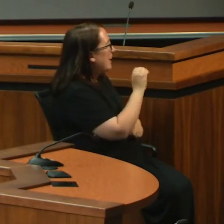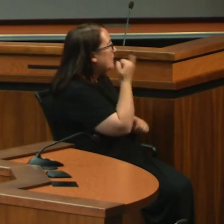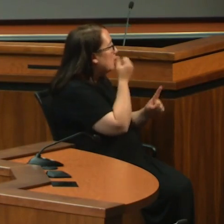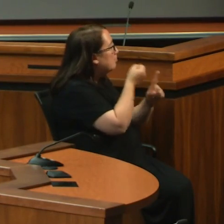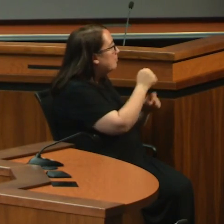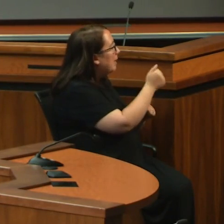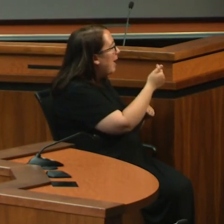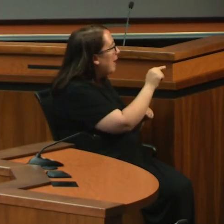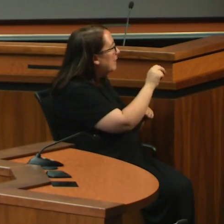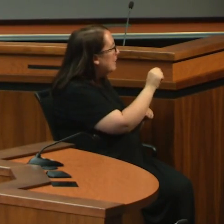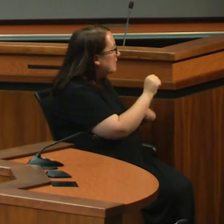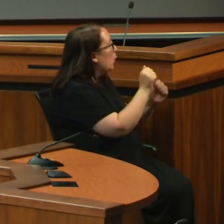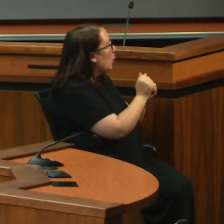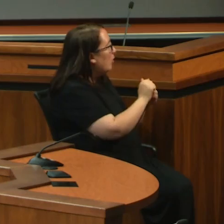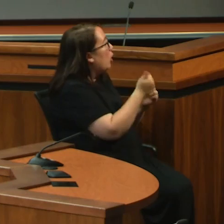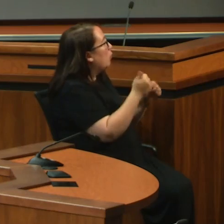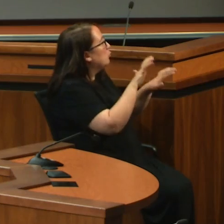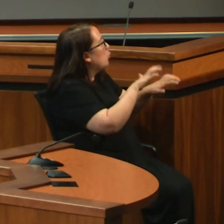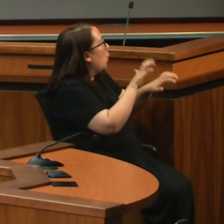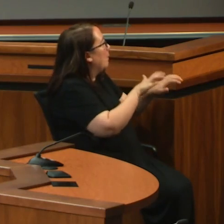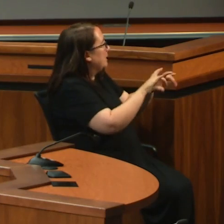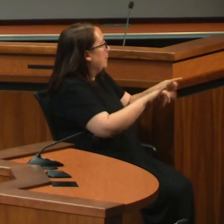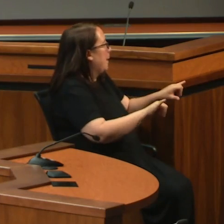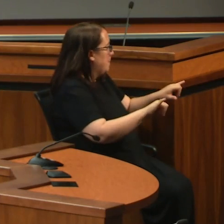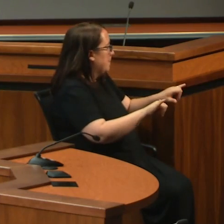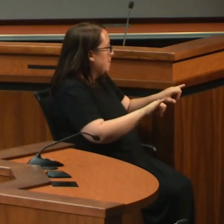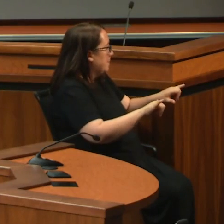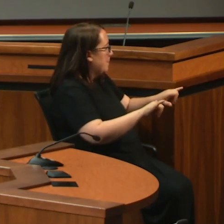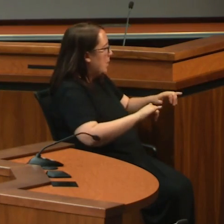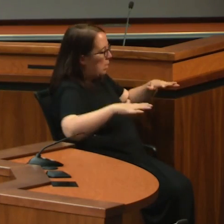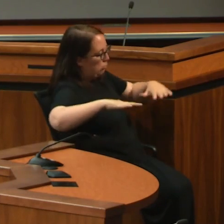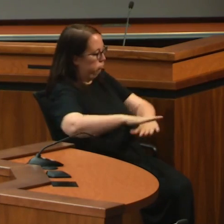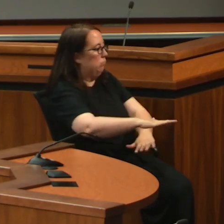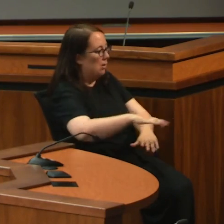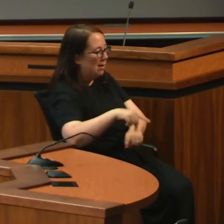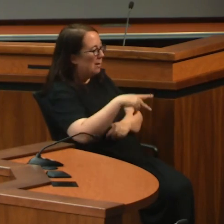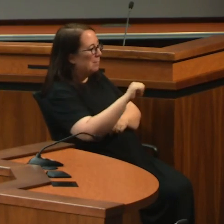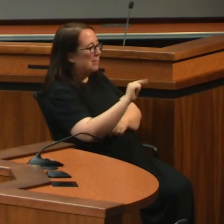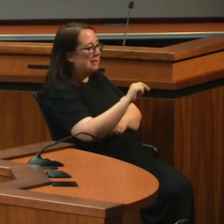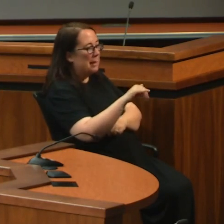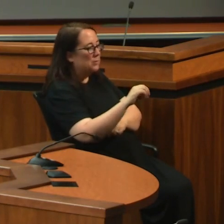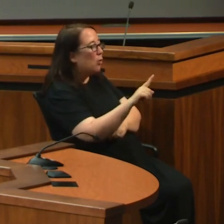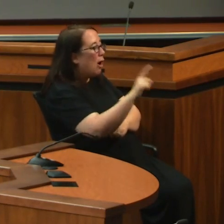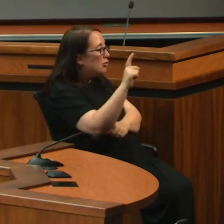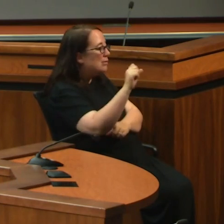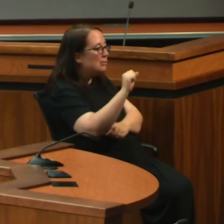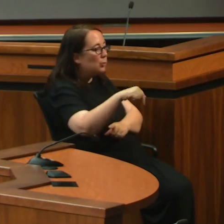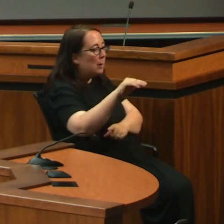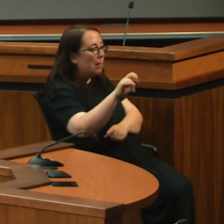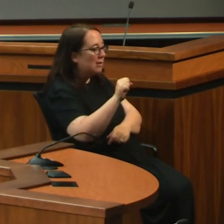event with an embedded storm that sits over and causes that. Patapsco is hundreds of square miles, the watershed. This one's